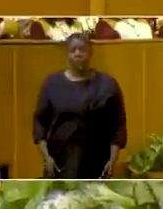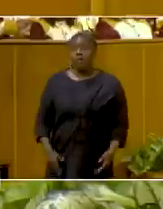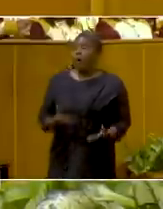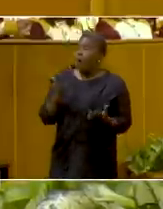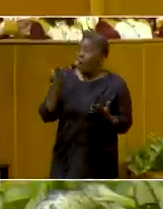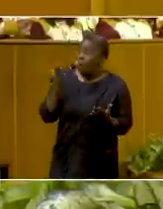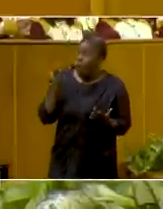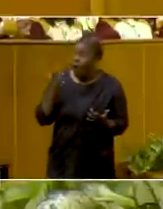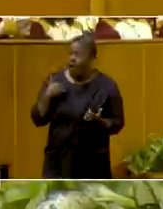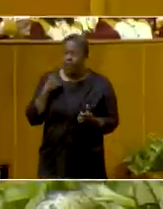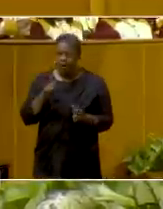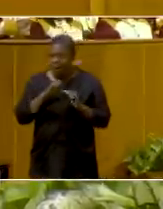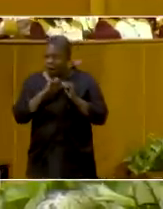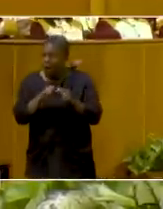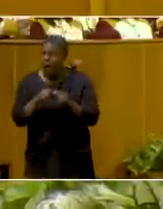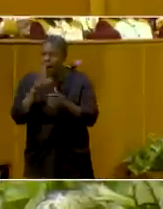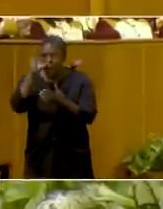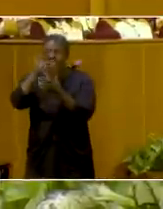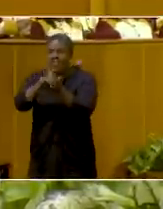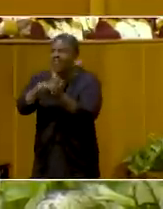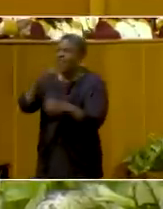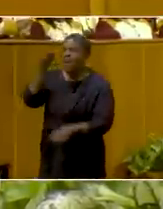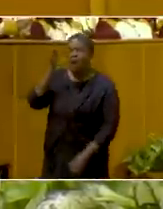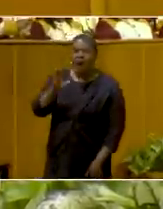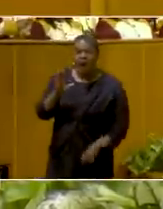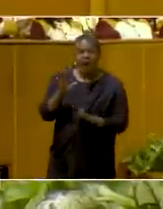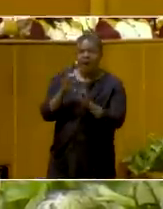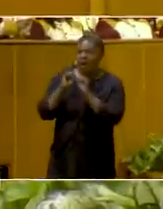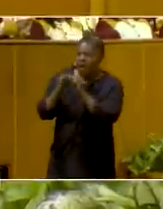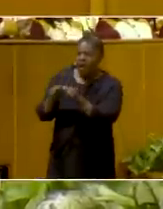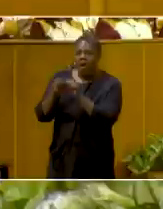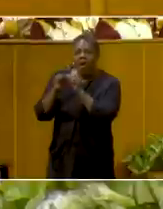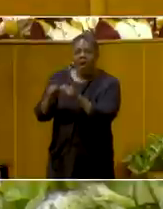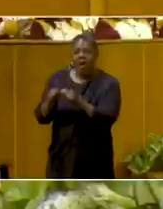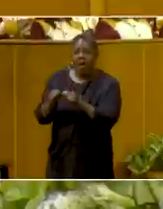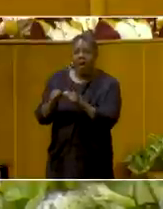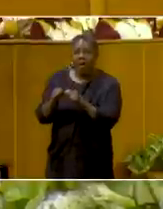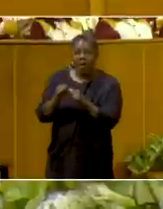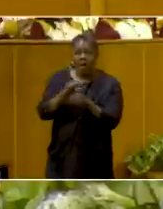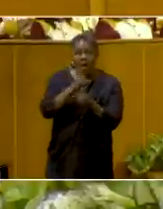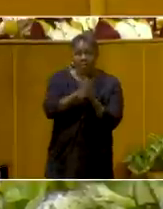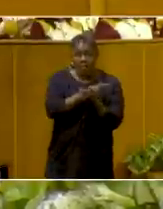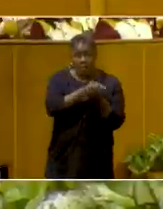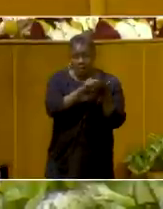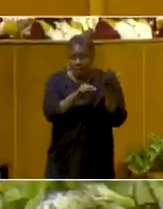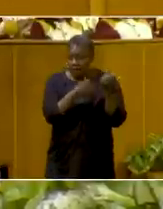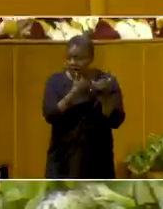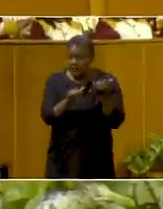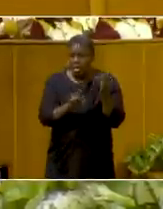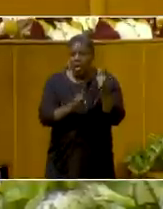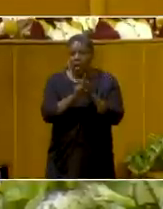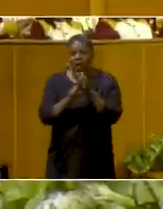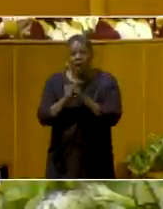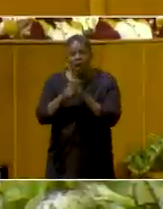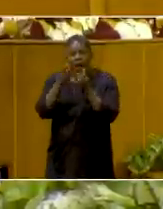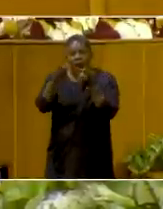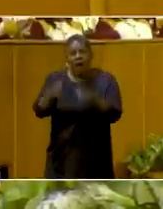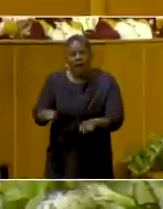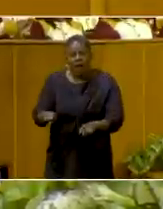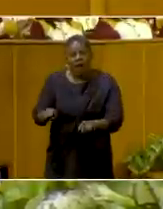Why should I keep believing in God and all this is still happening to me?